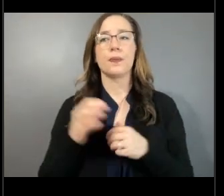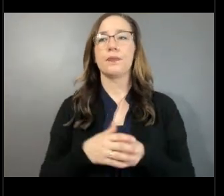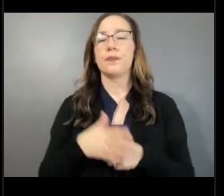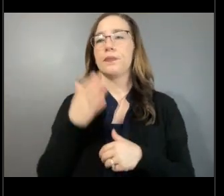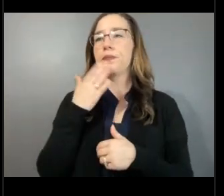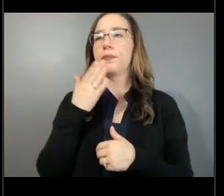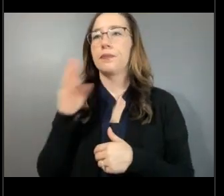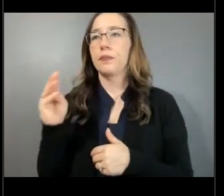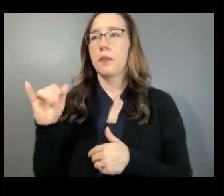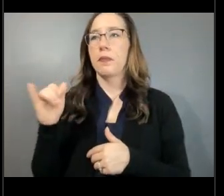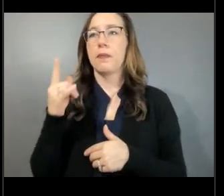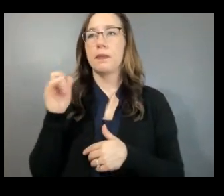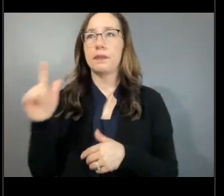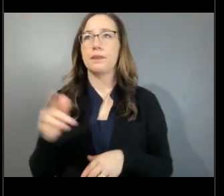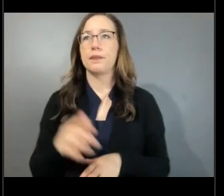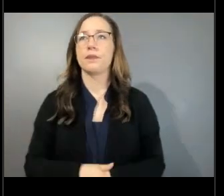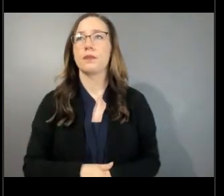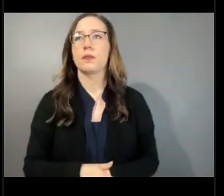Michael.